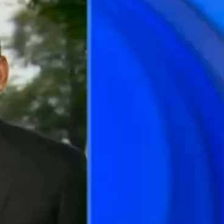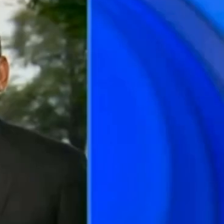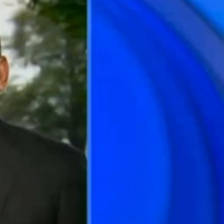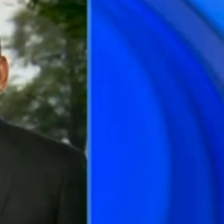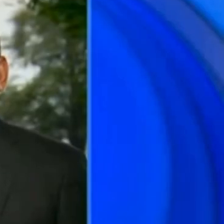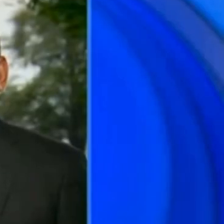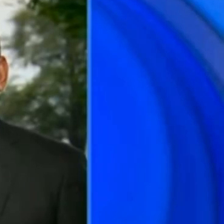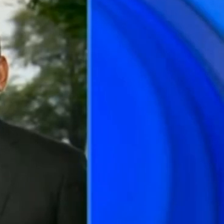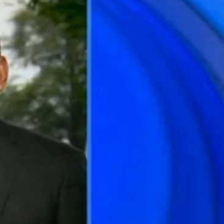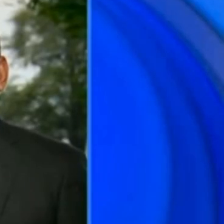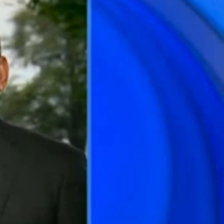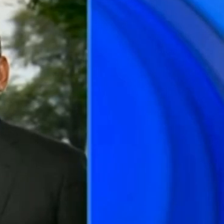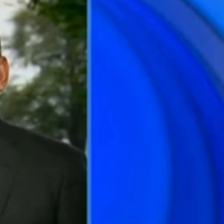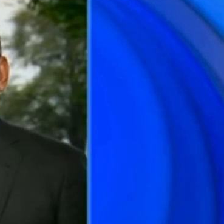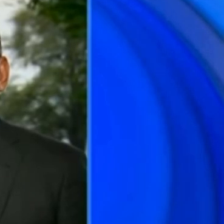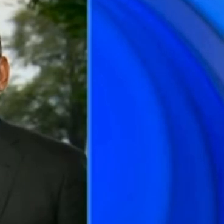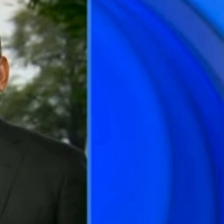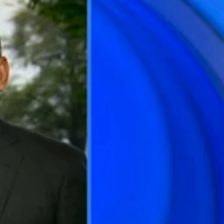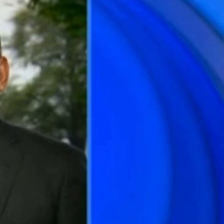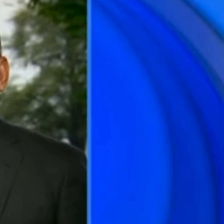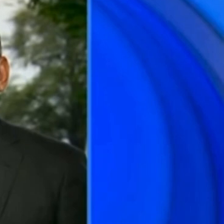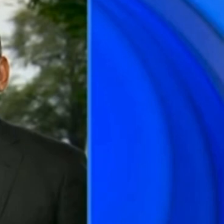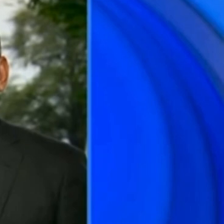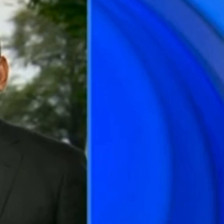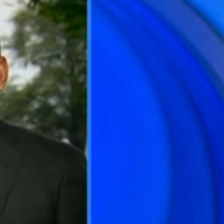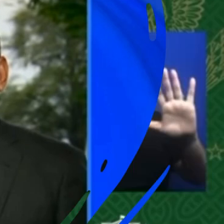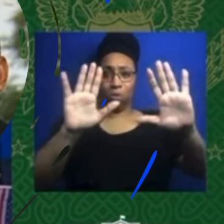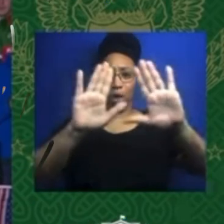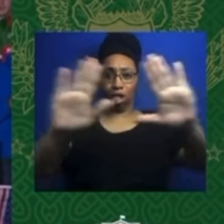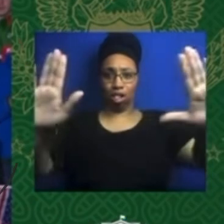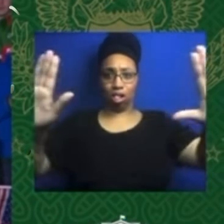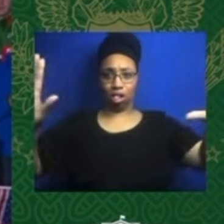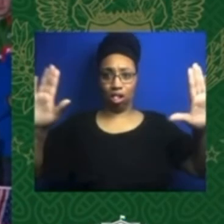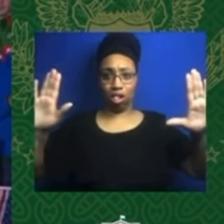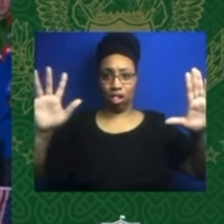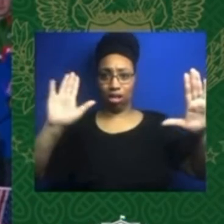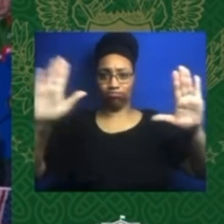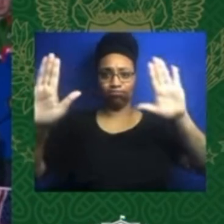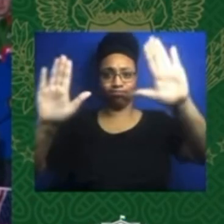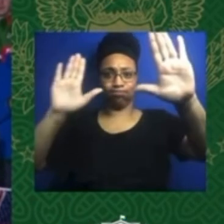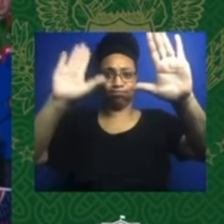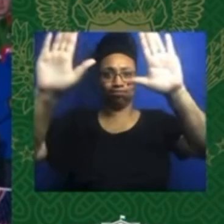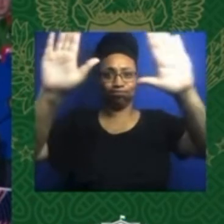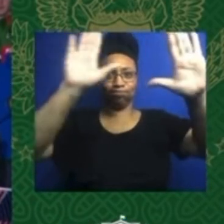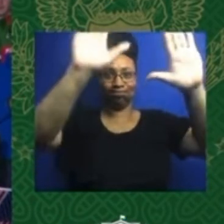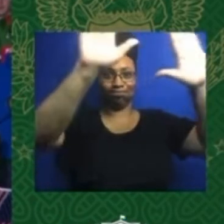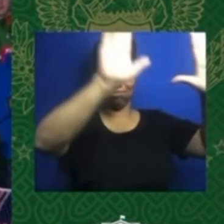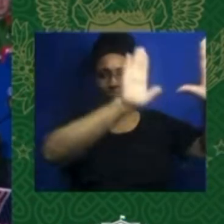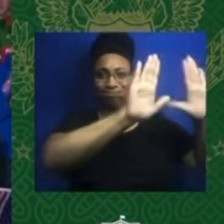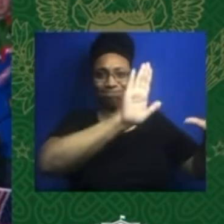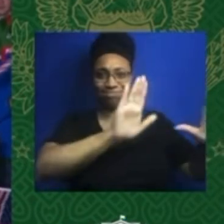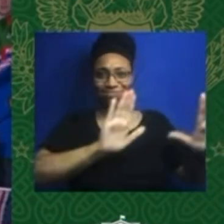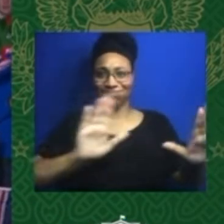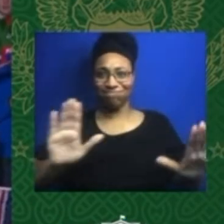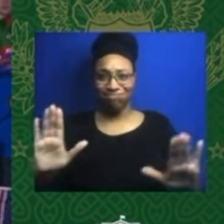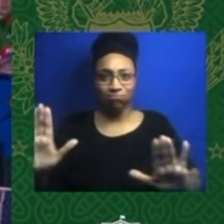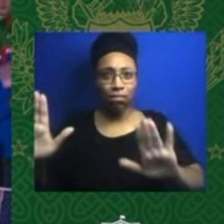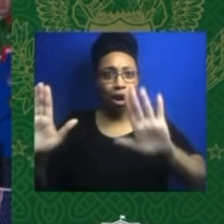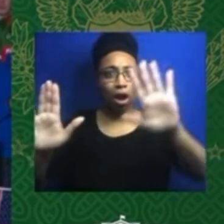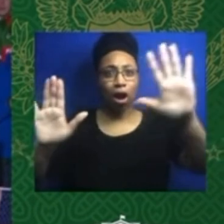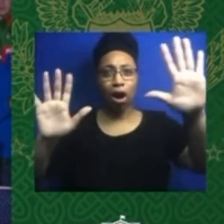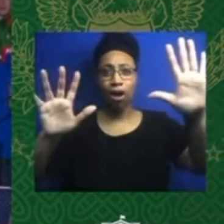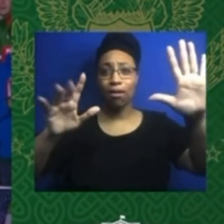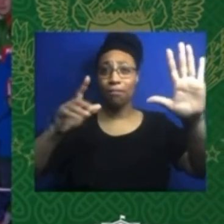construction in 2017 and sent a video greeting to honor the occasion when it opened in November 2021. A plaque at the entrance